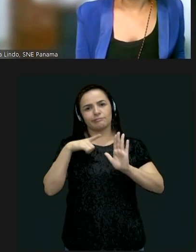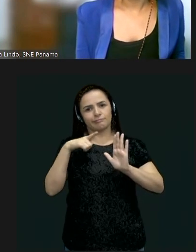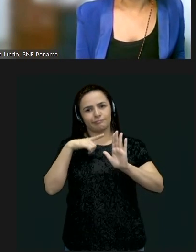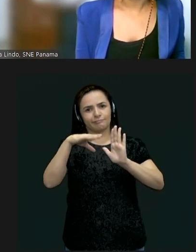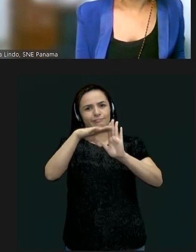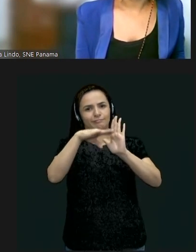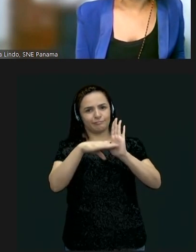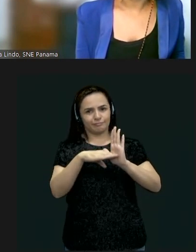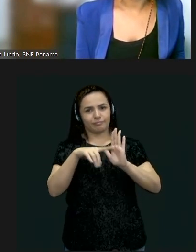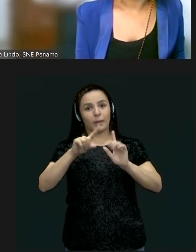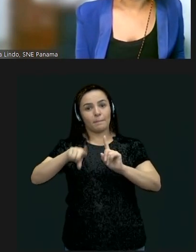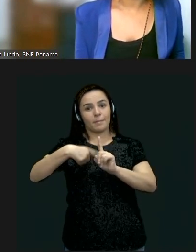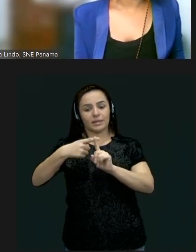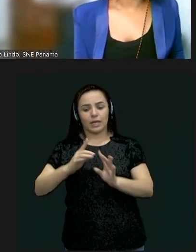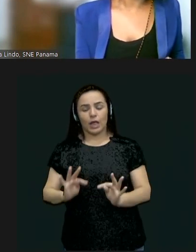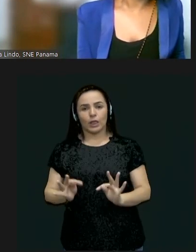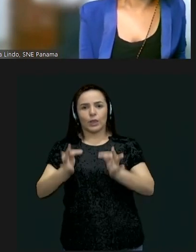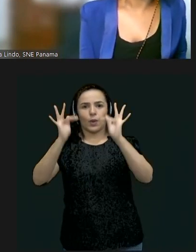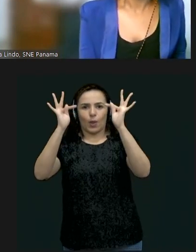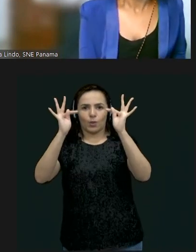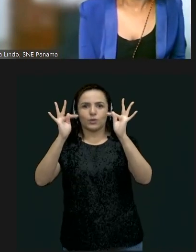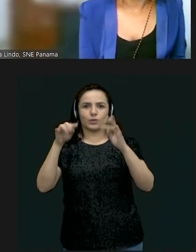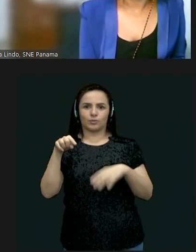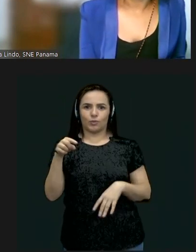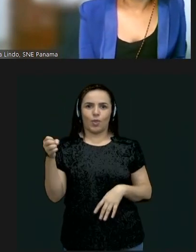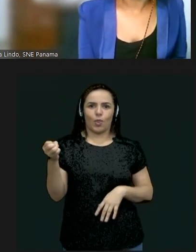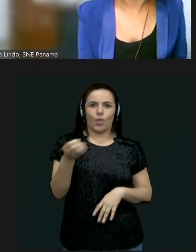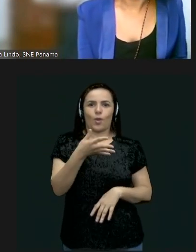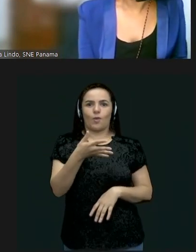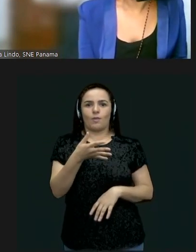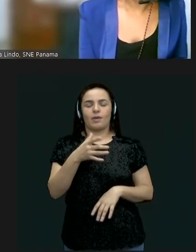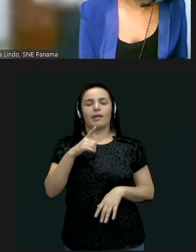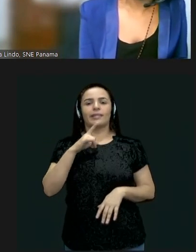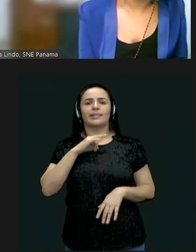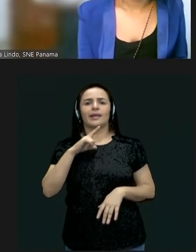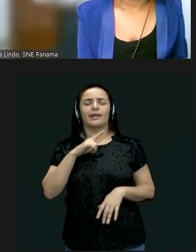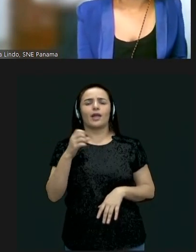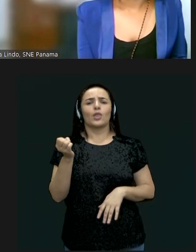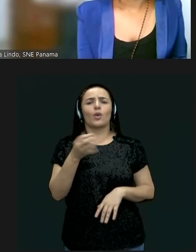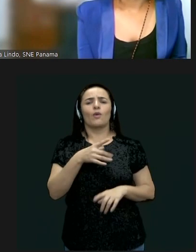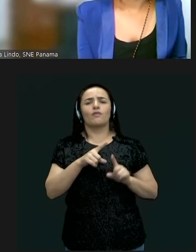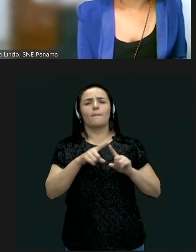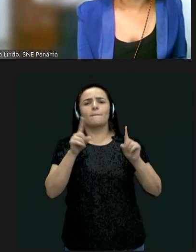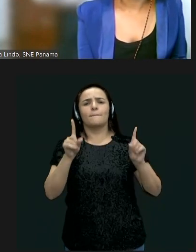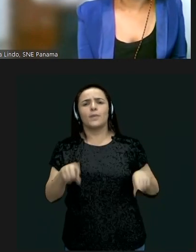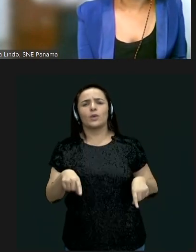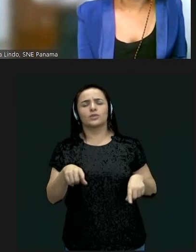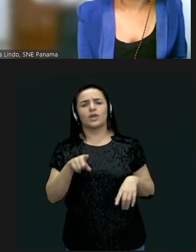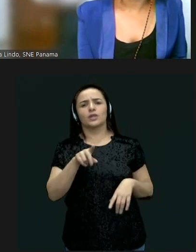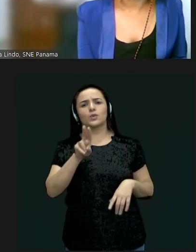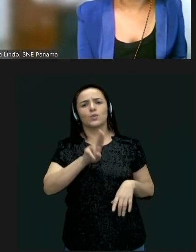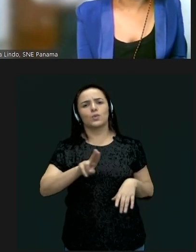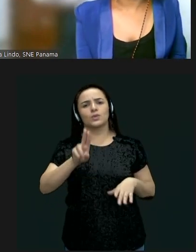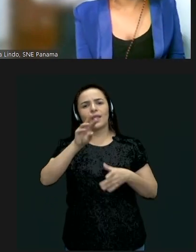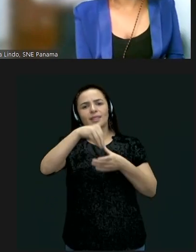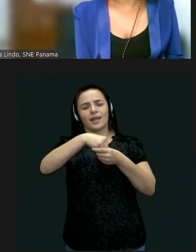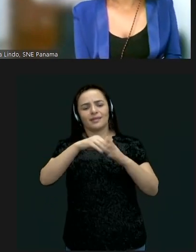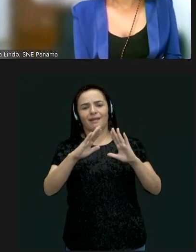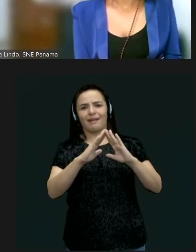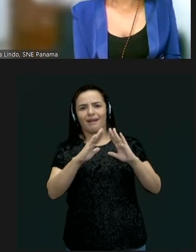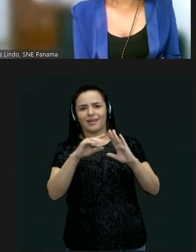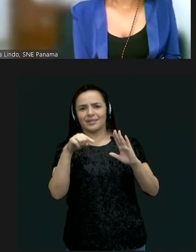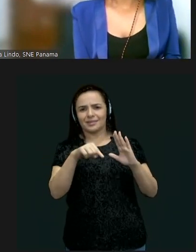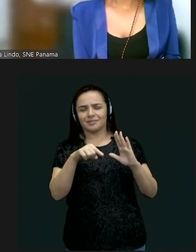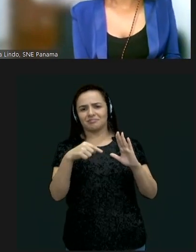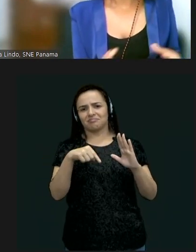now, including piloting projects for the domestic use and